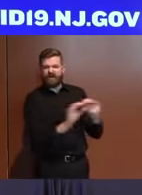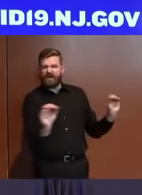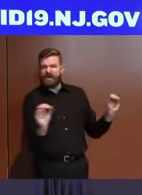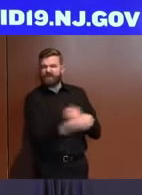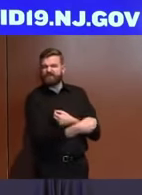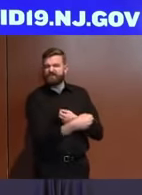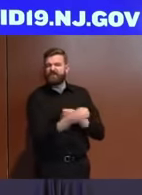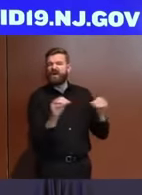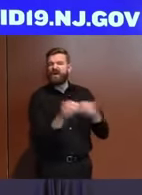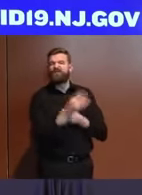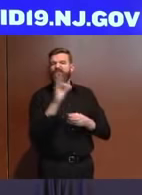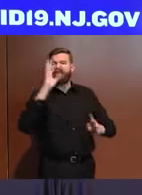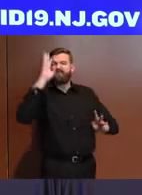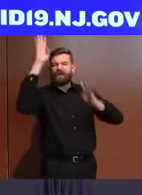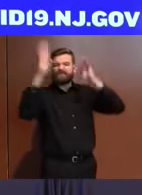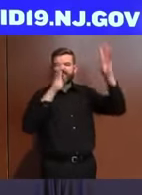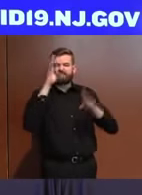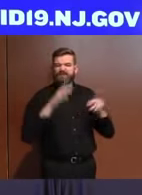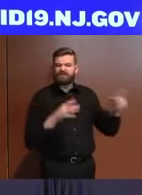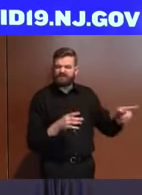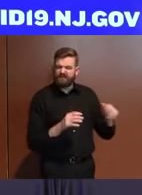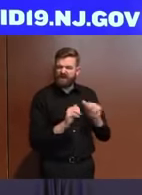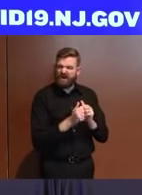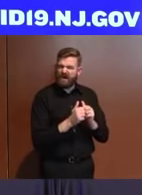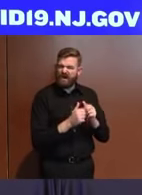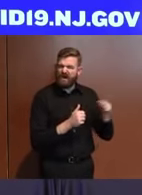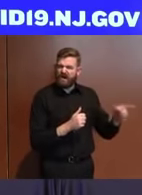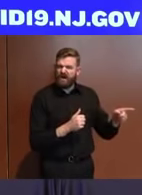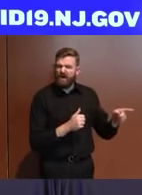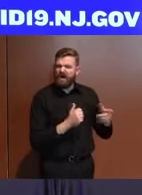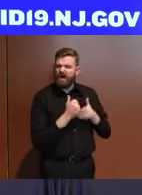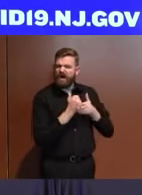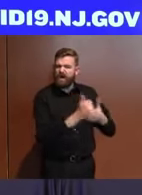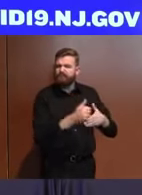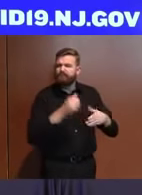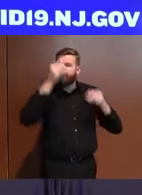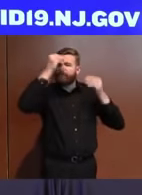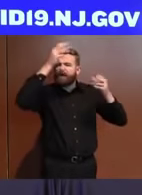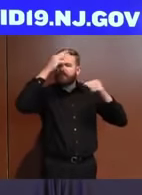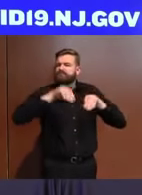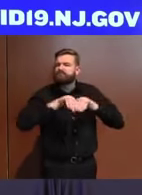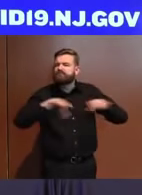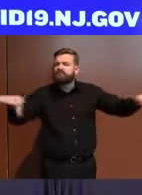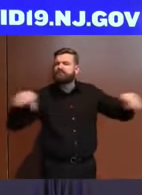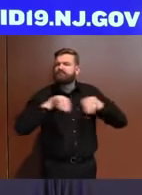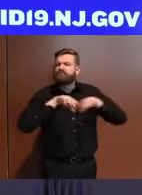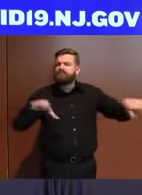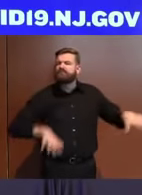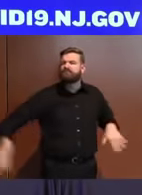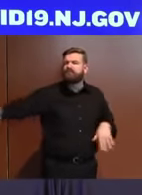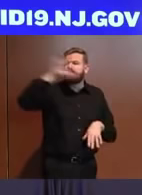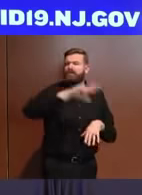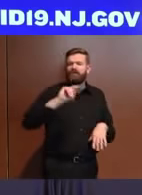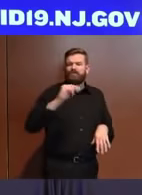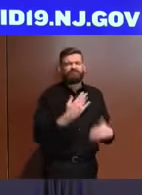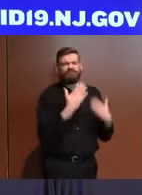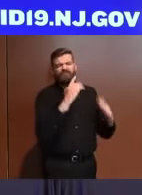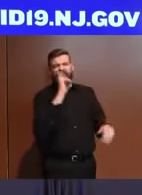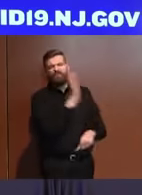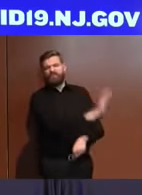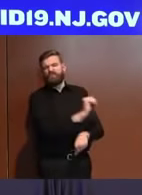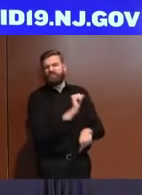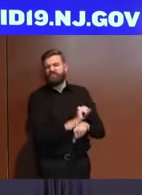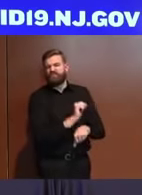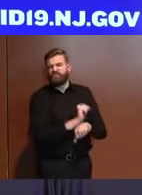Jerseyans informed. But I thank her and her entire team for their hard work. And again, I urge everyone with questions to go to